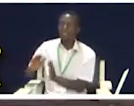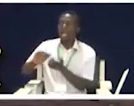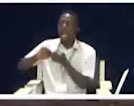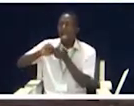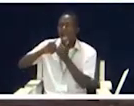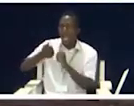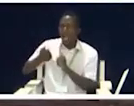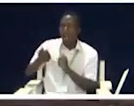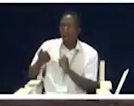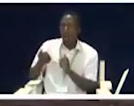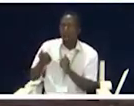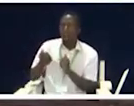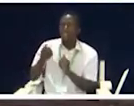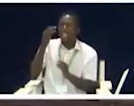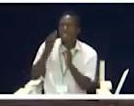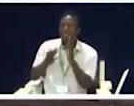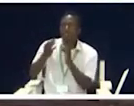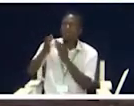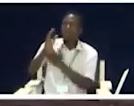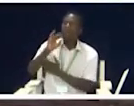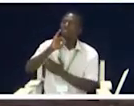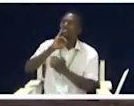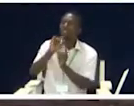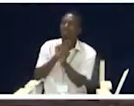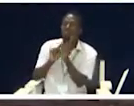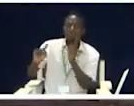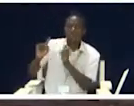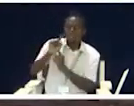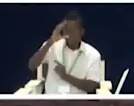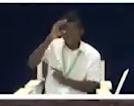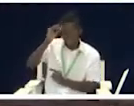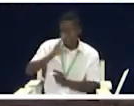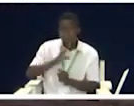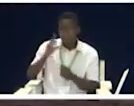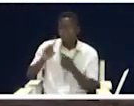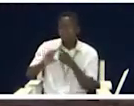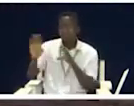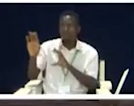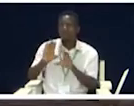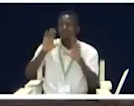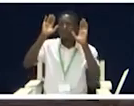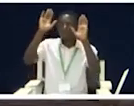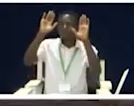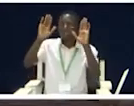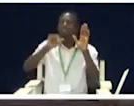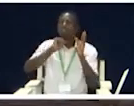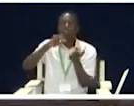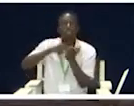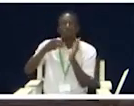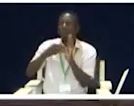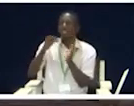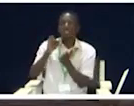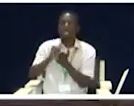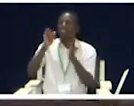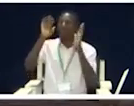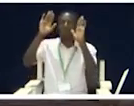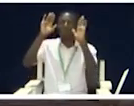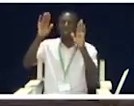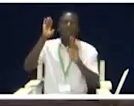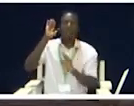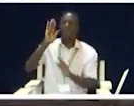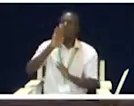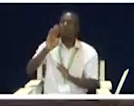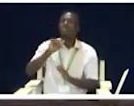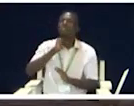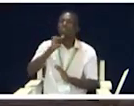evening. Peradventure, God is bypassing a man to do wonders in your life. It does not mean that the wonders will be incomplete. When he started in